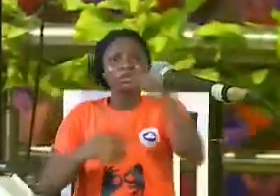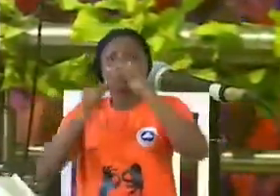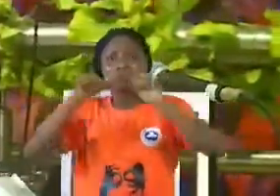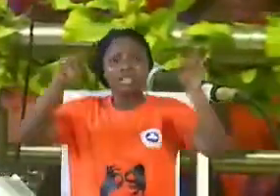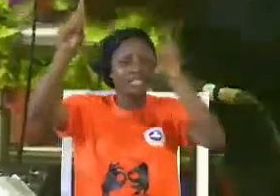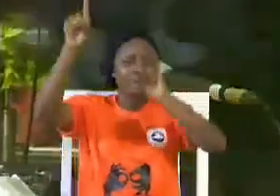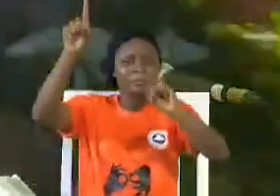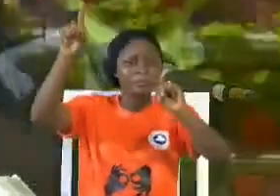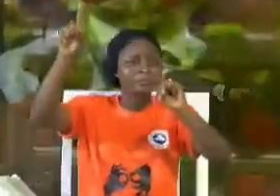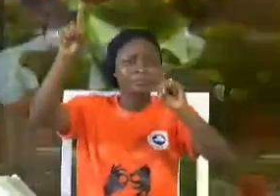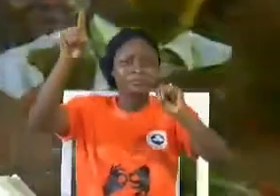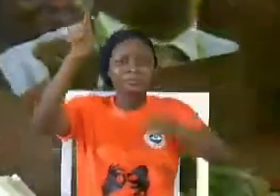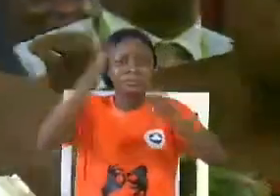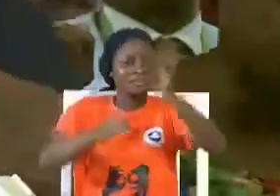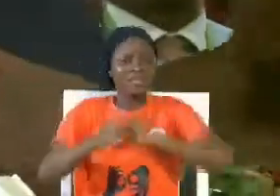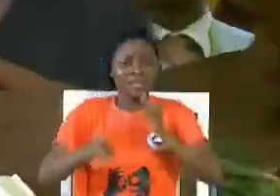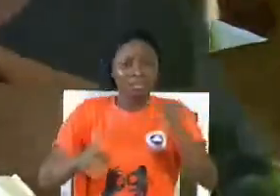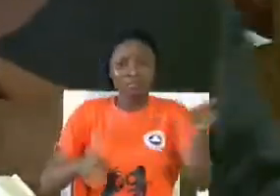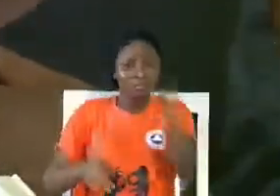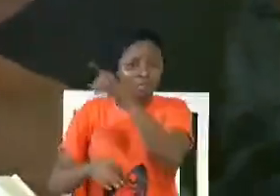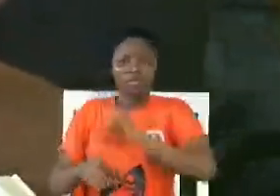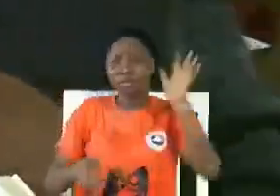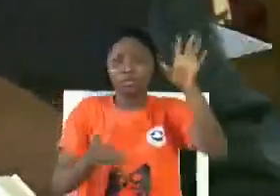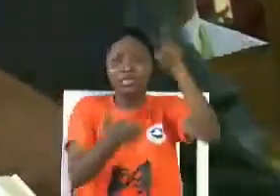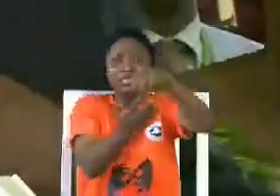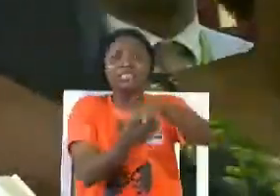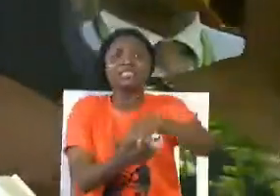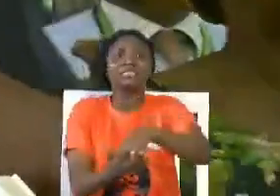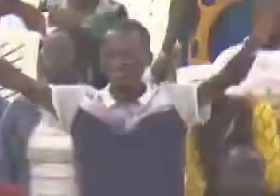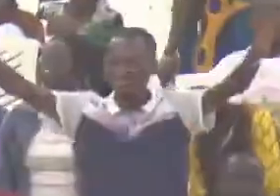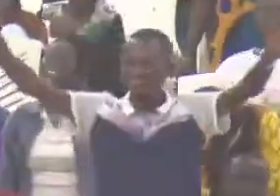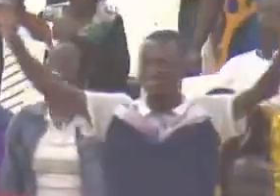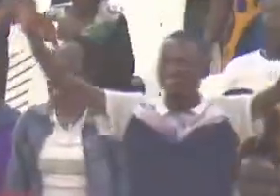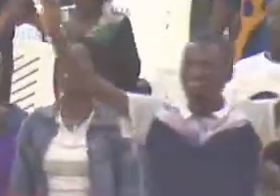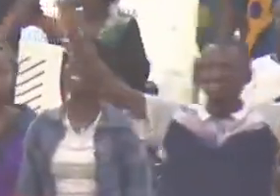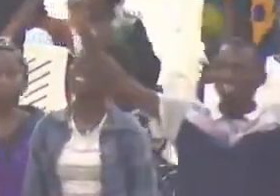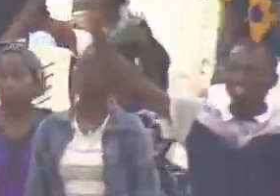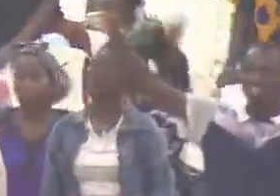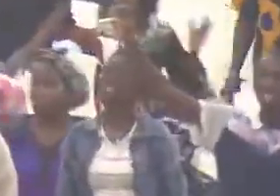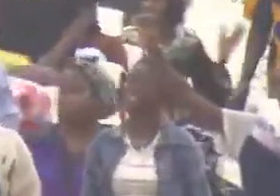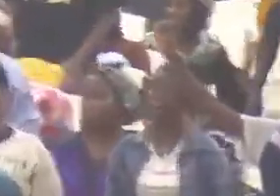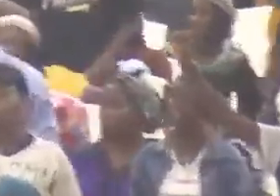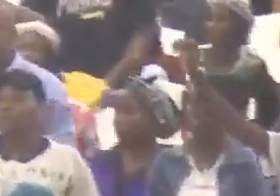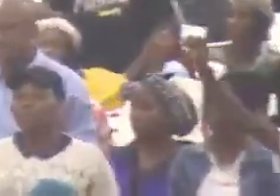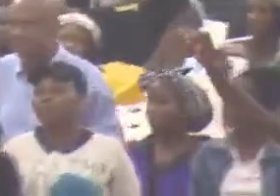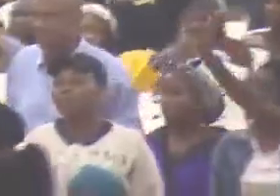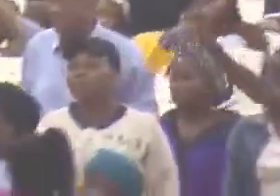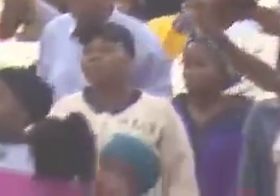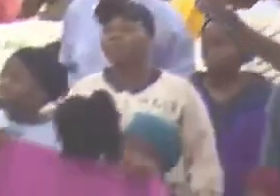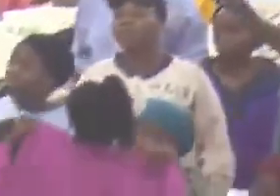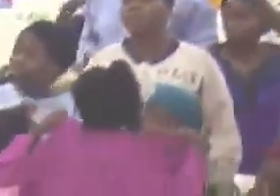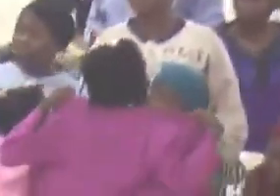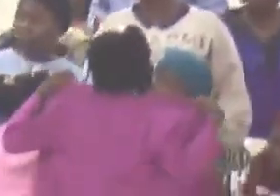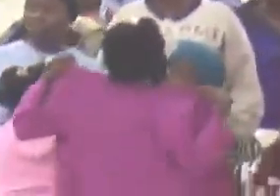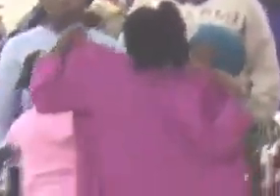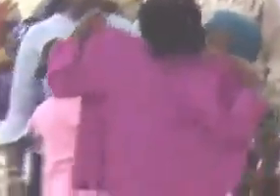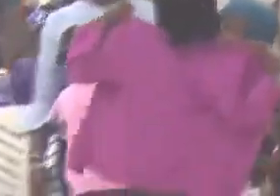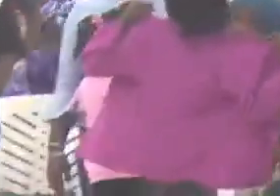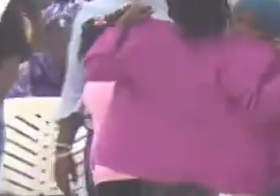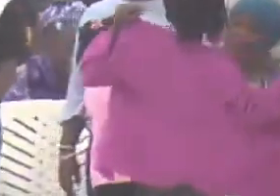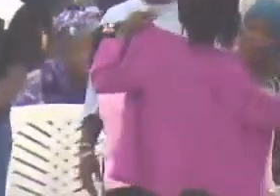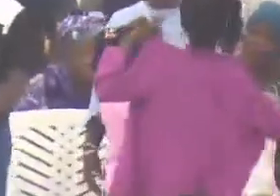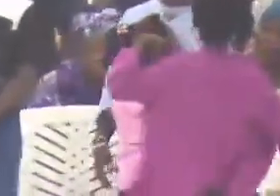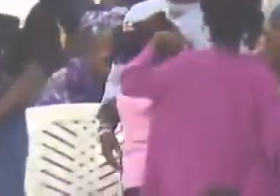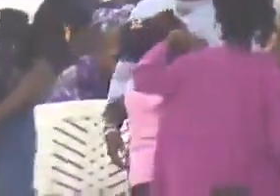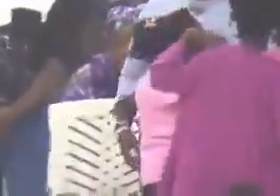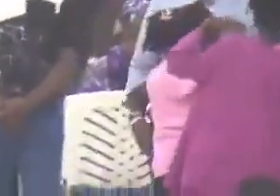him? If I were you, I will kneel. Because when I see him in his glory, in